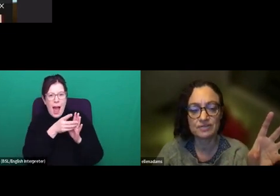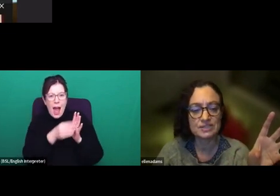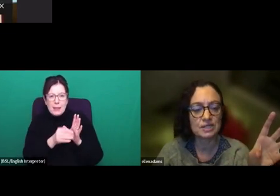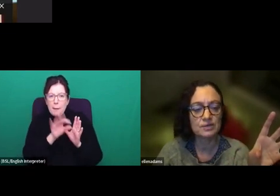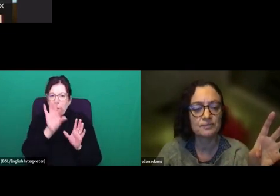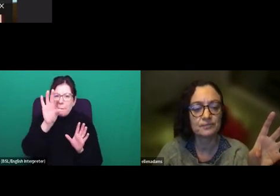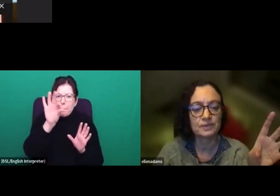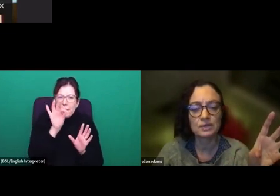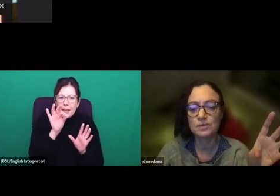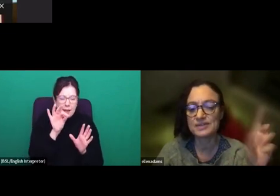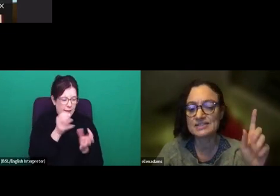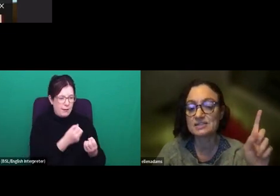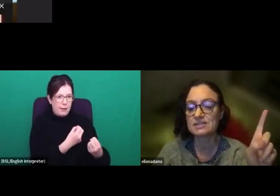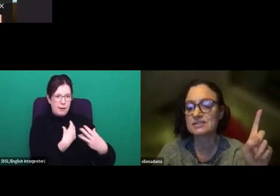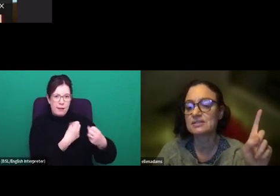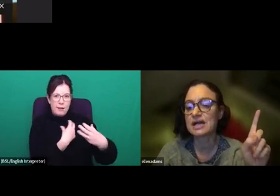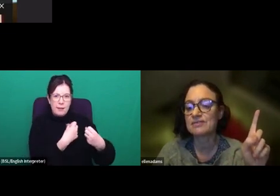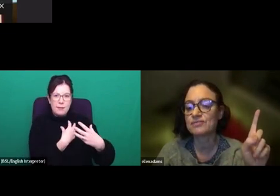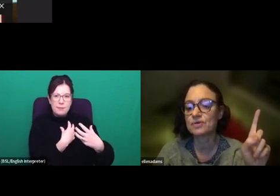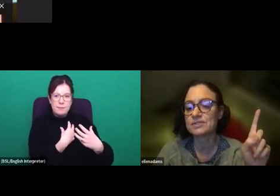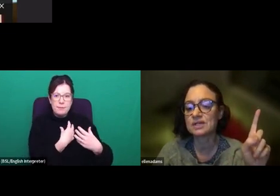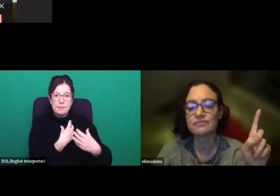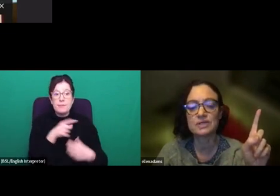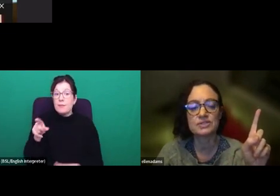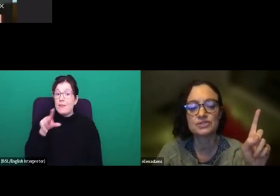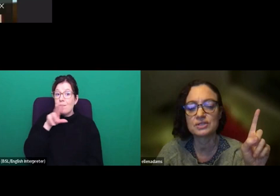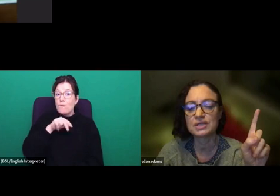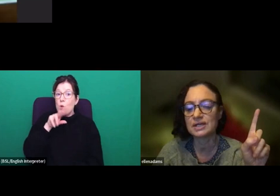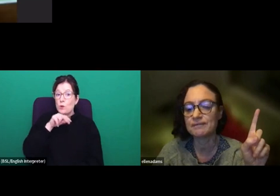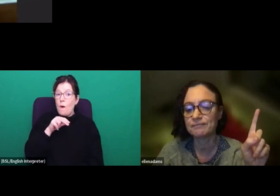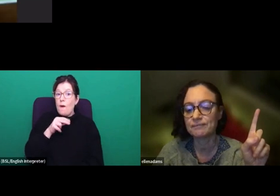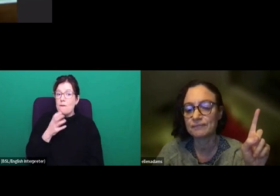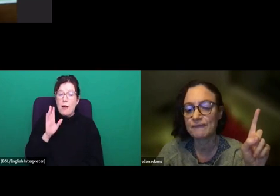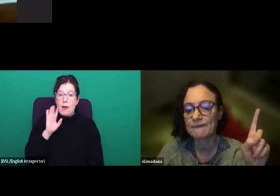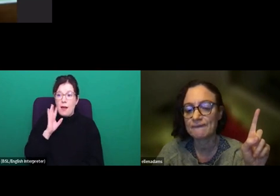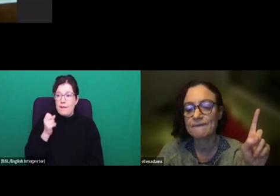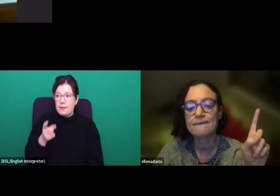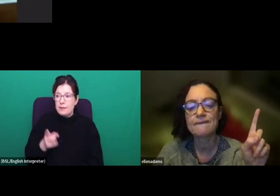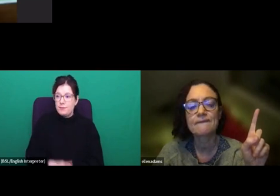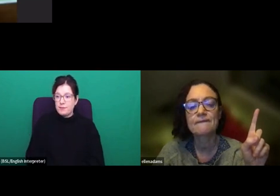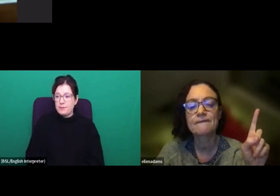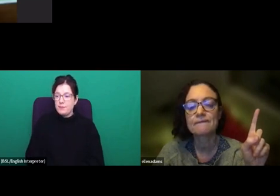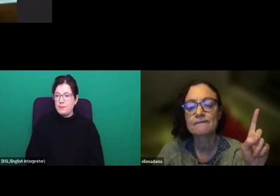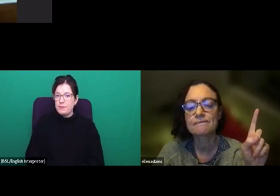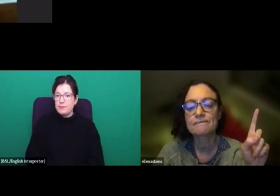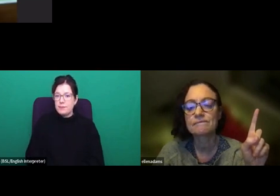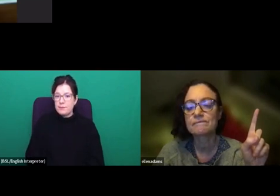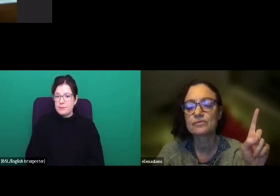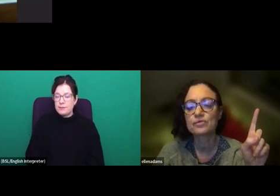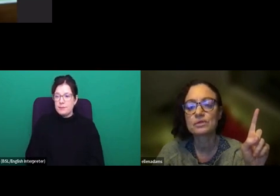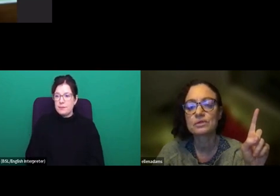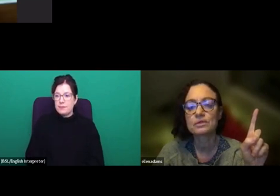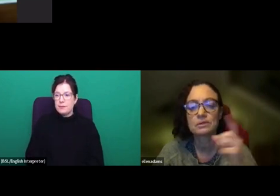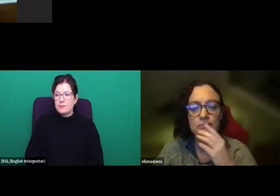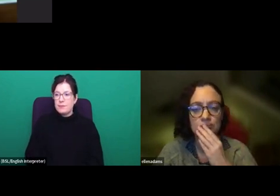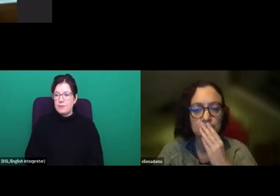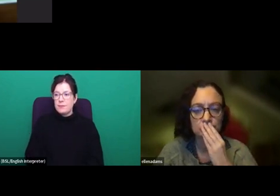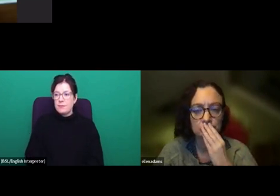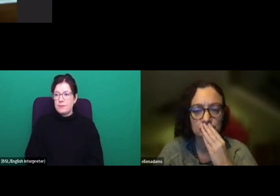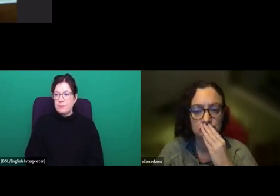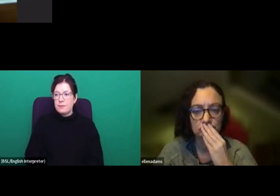the video. So this does have a voiceover that you should hear. When they're telling a story, the signer takes on